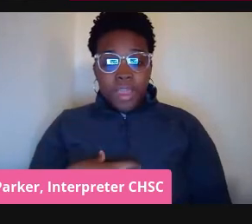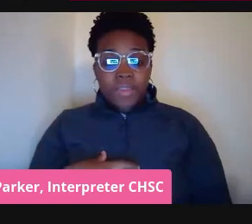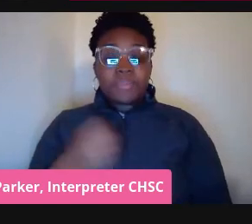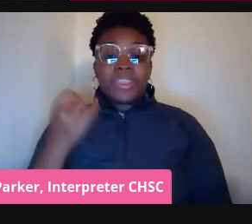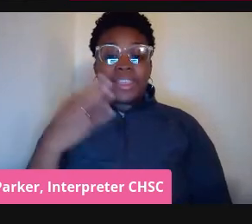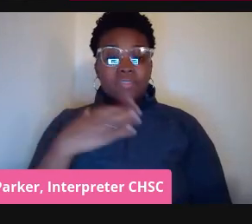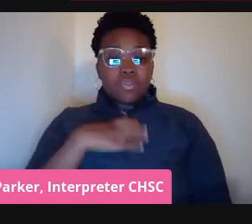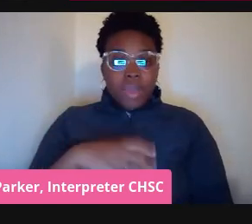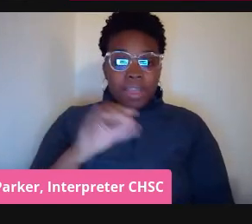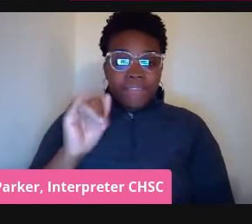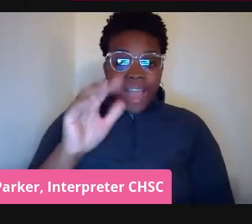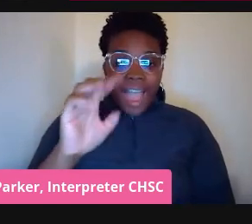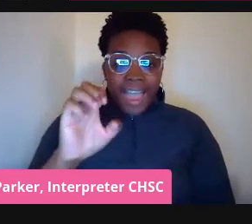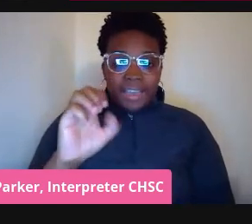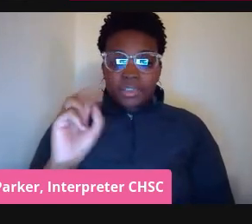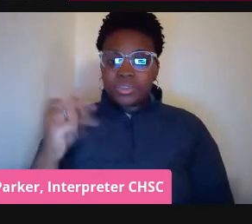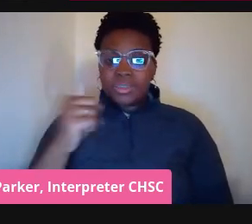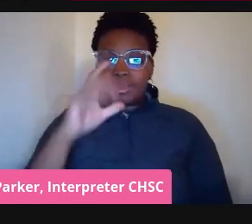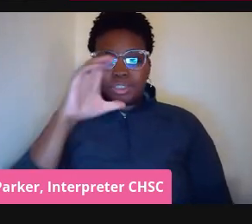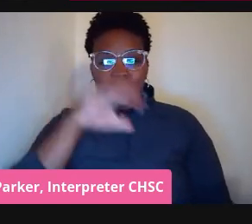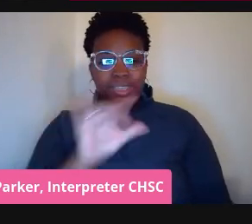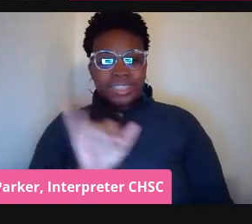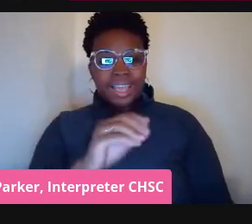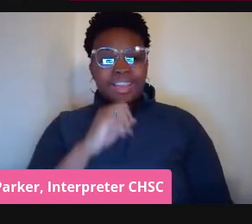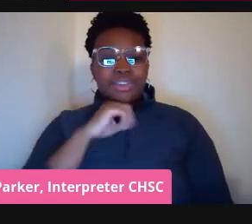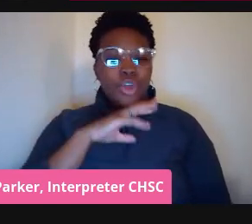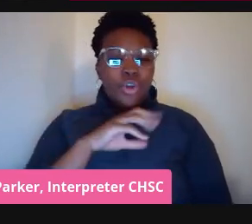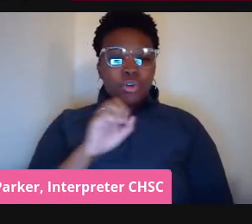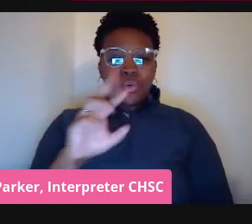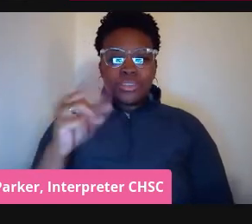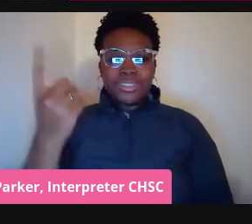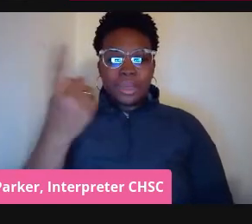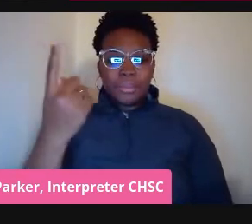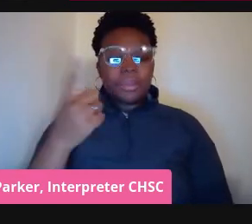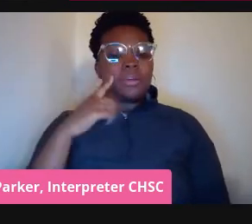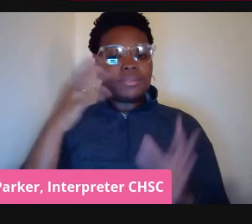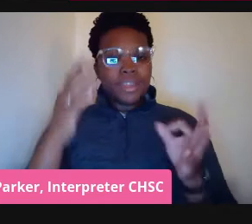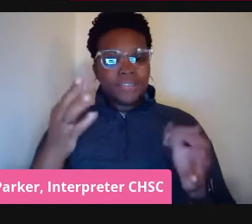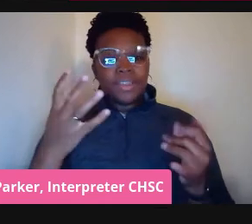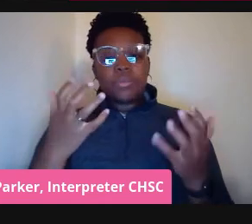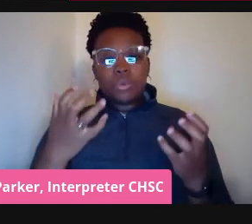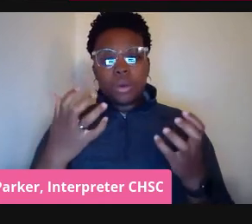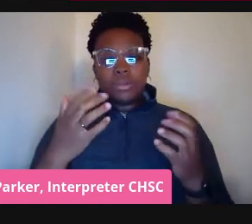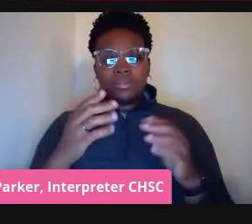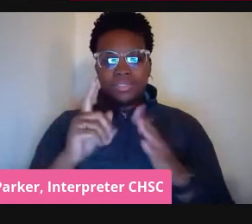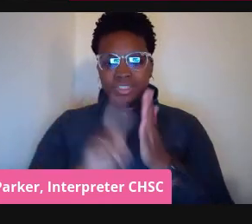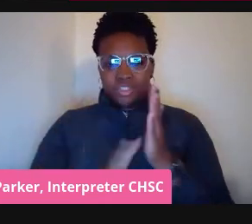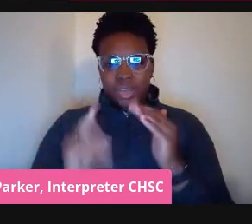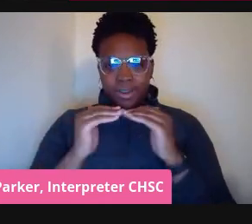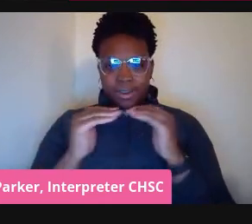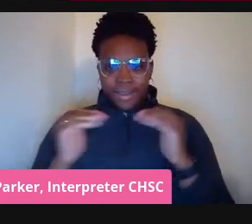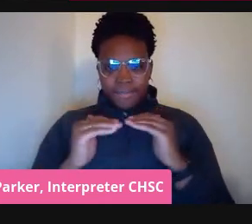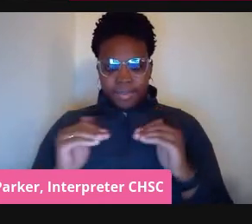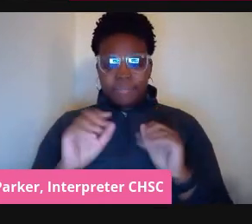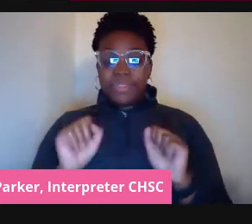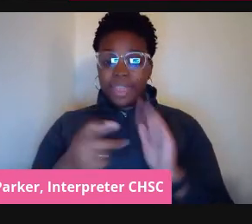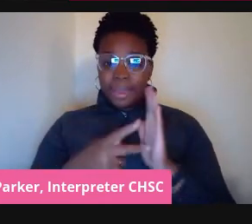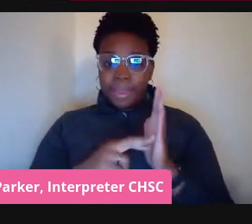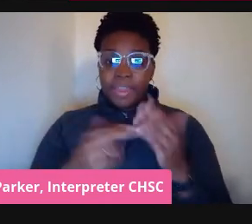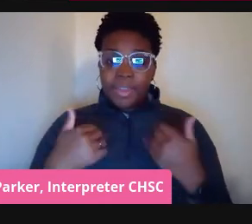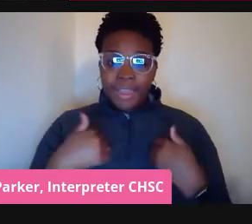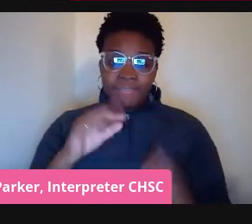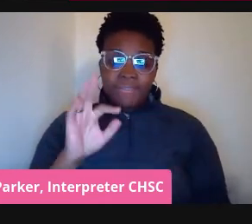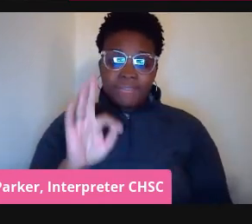ice or something strange like dirt or something like that, then you definitely want to get your levels checked. And it definitely could mean that you have fibroids.